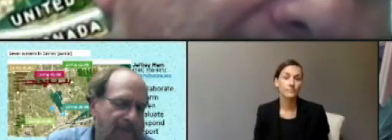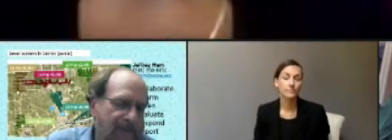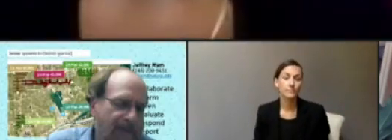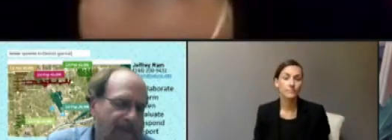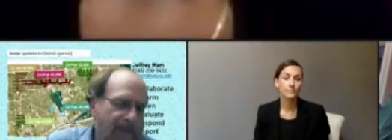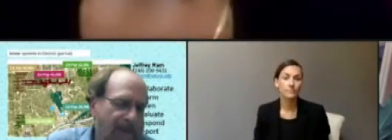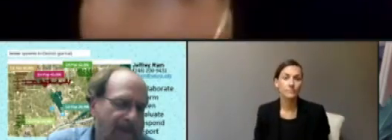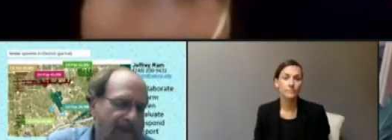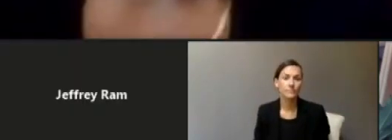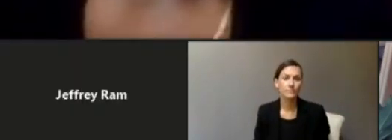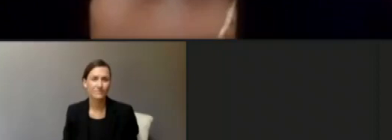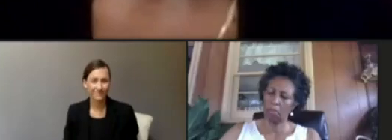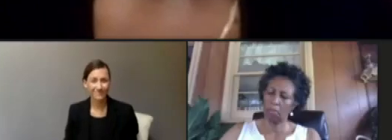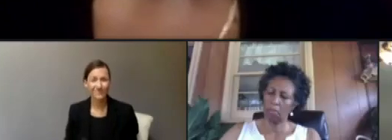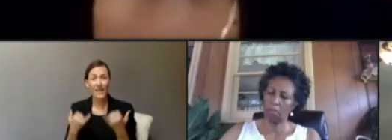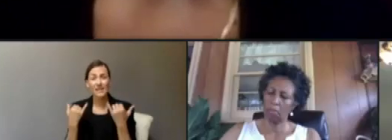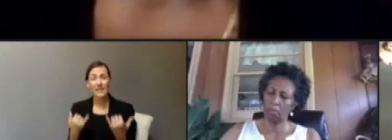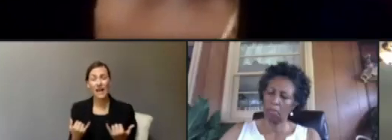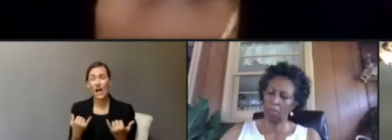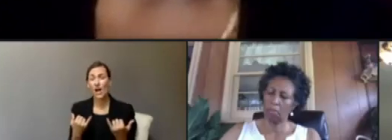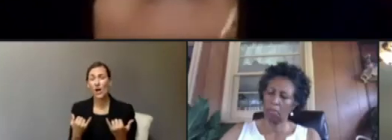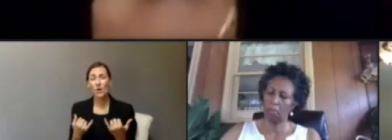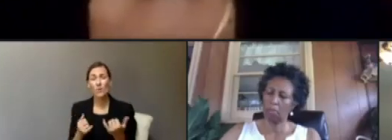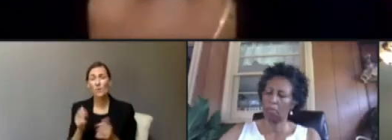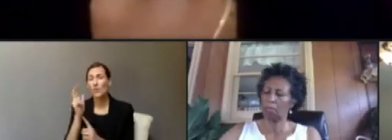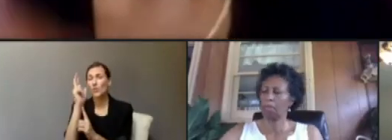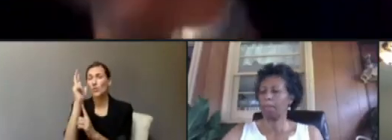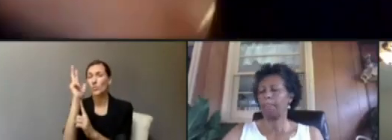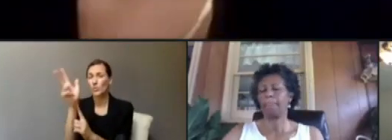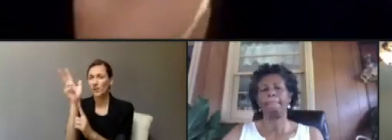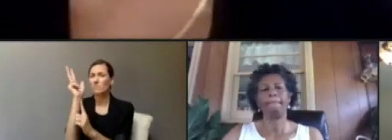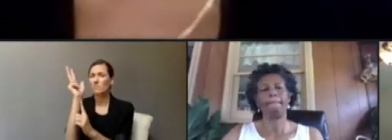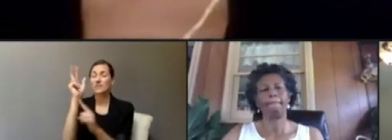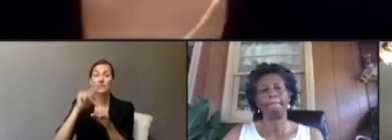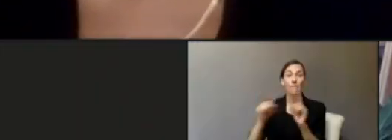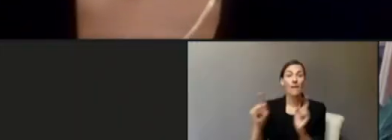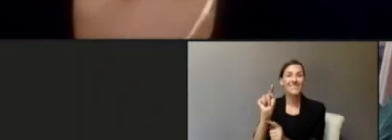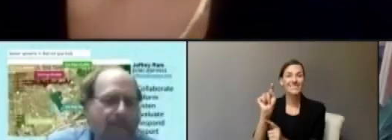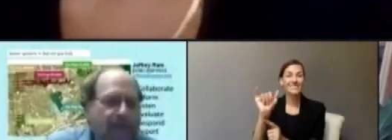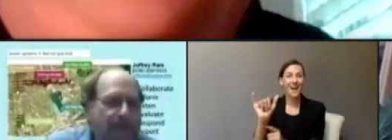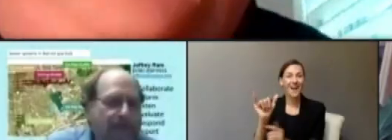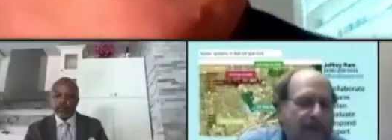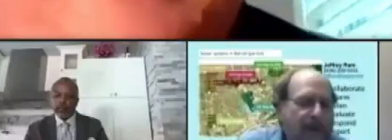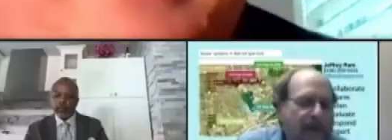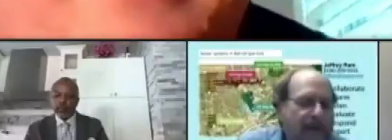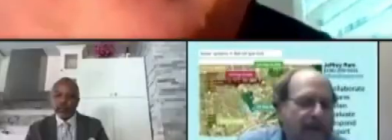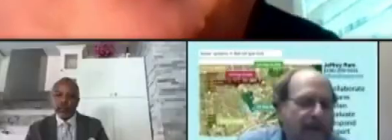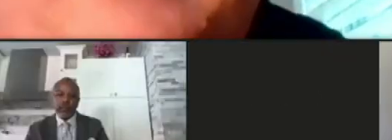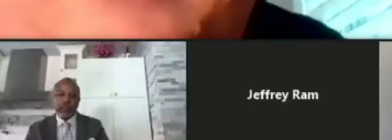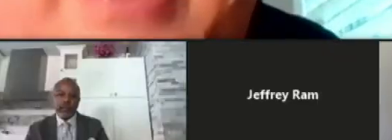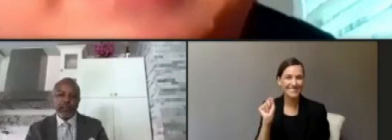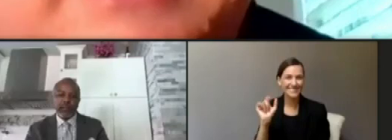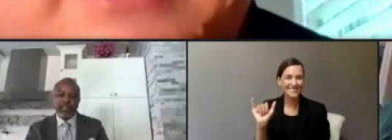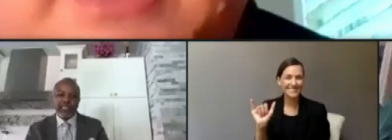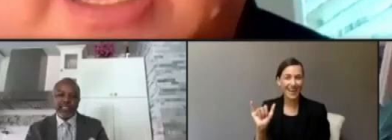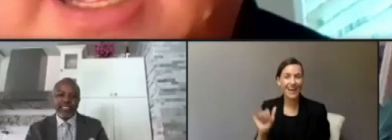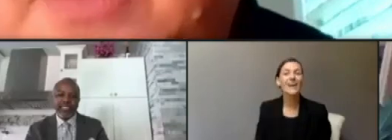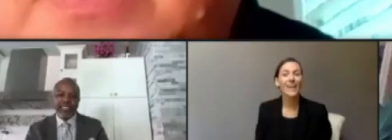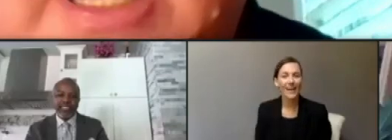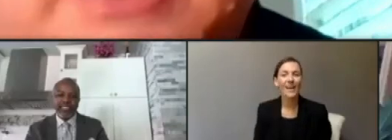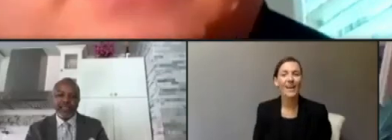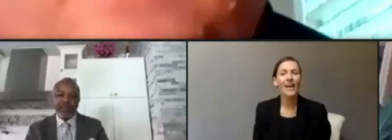We're down to about our last 3 minutes, but we can certainly hear from Ty. You lit up. Go ahead, please. No, I